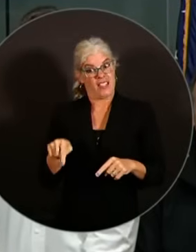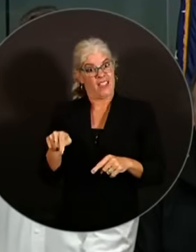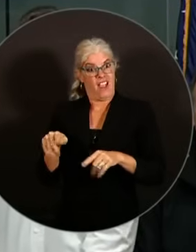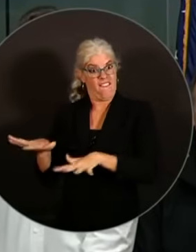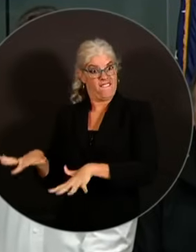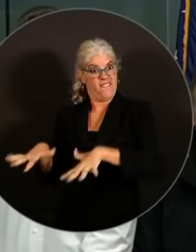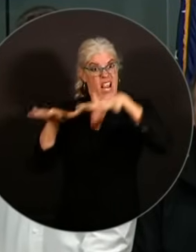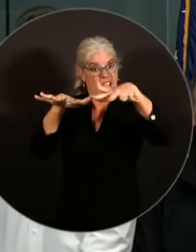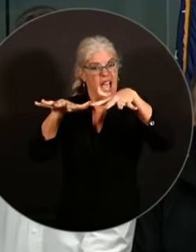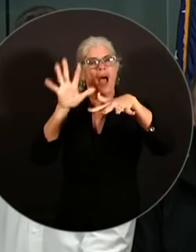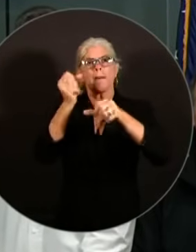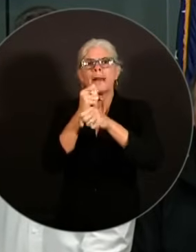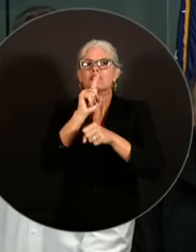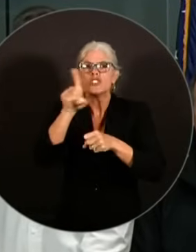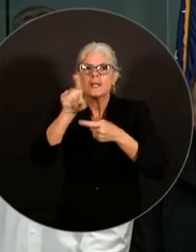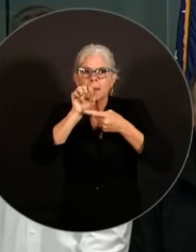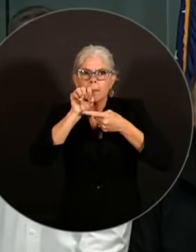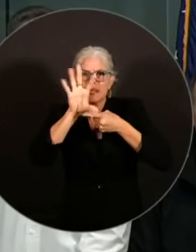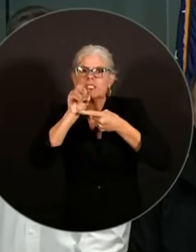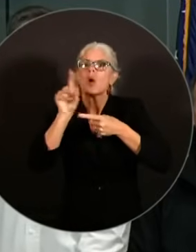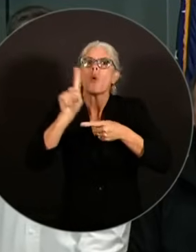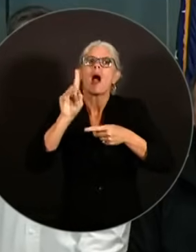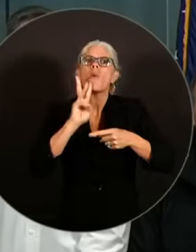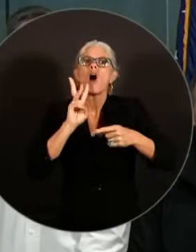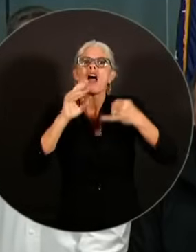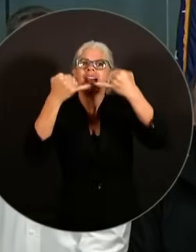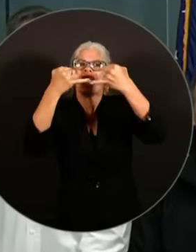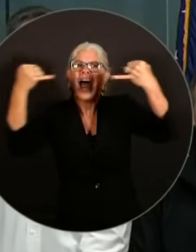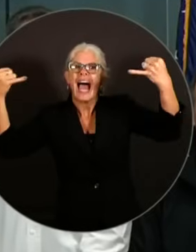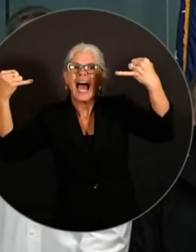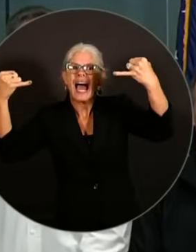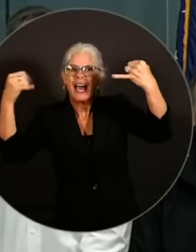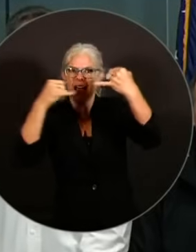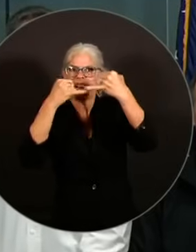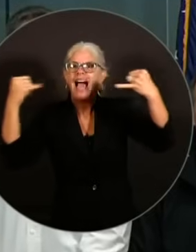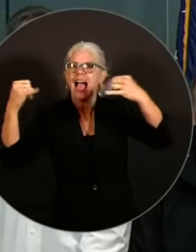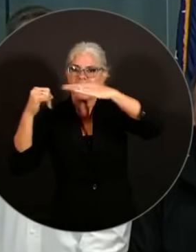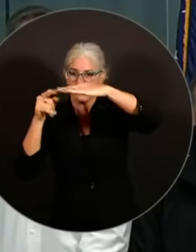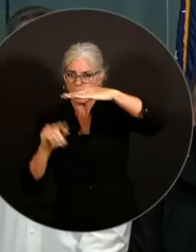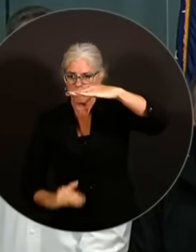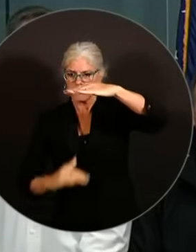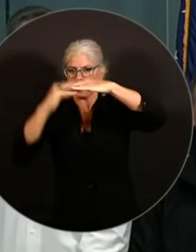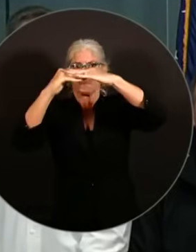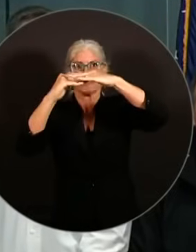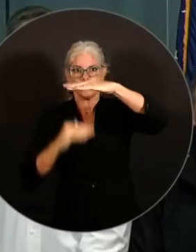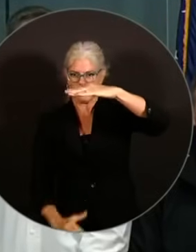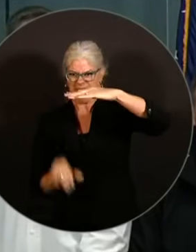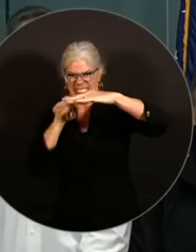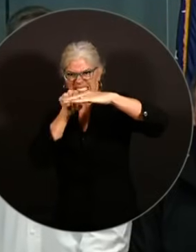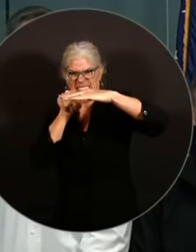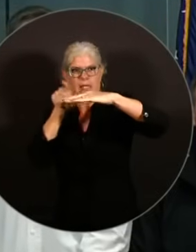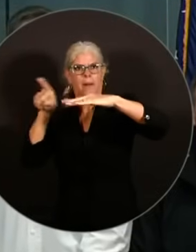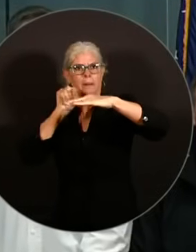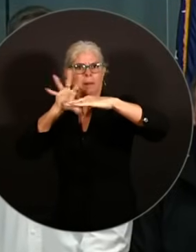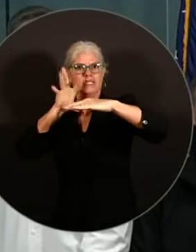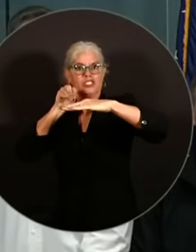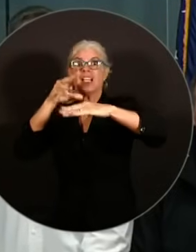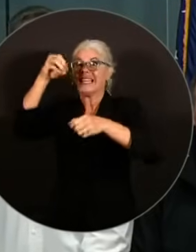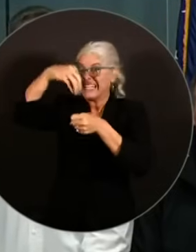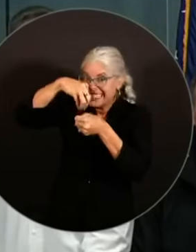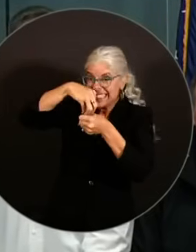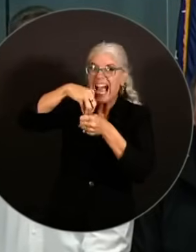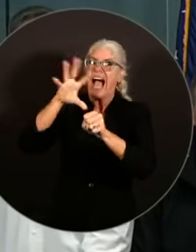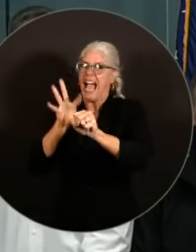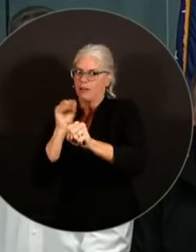we want to make sure that you capture those, what we call high water marks, on your home. Do that inside and outside. For a point